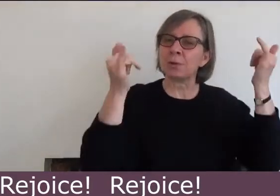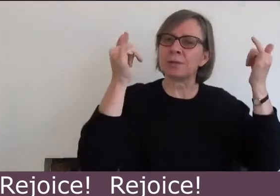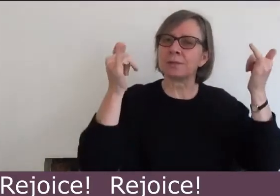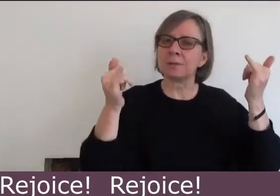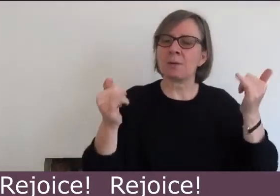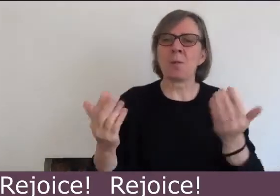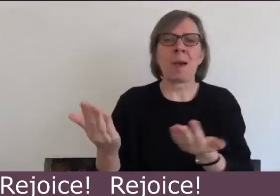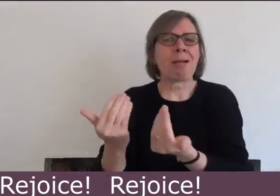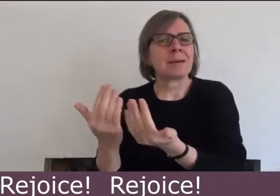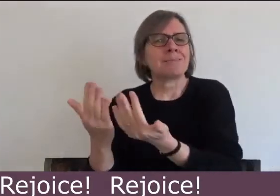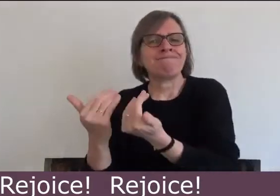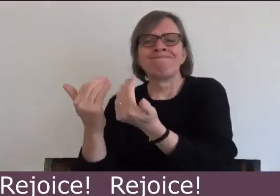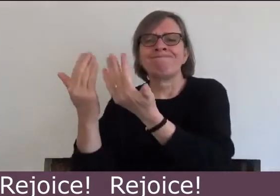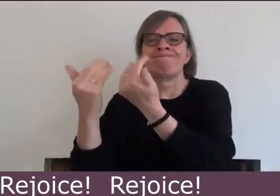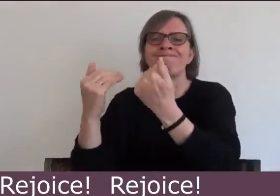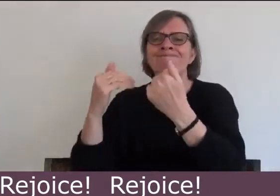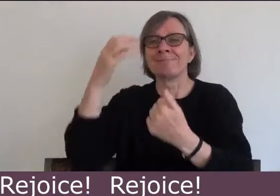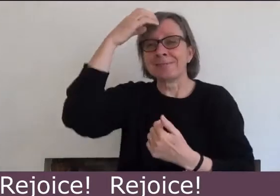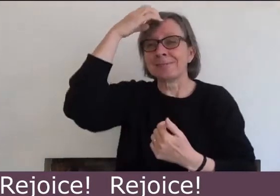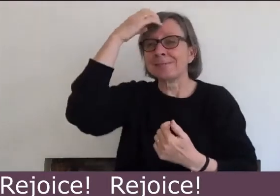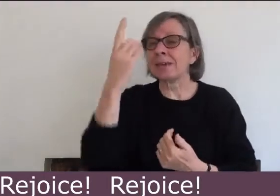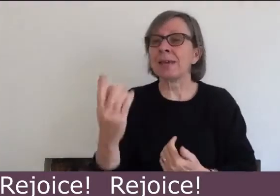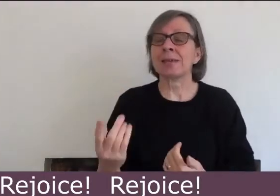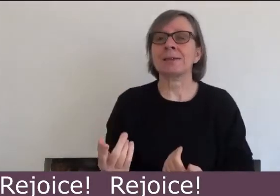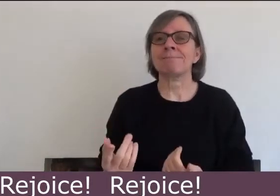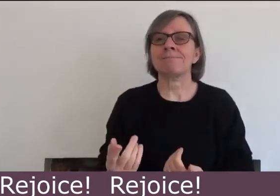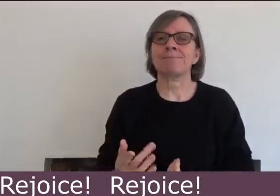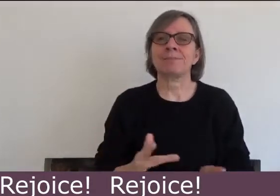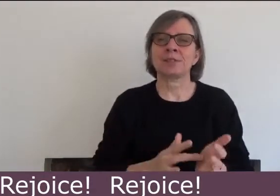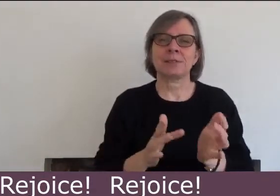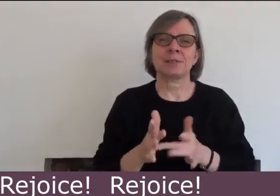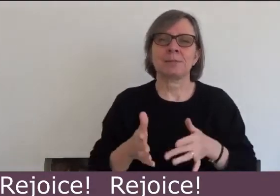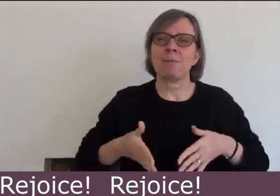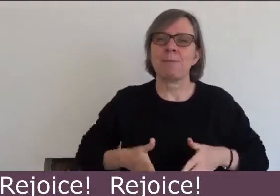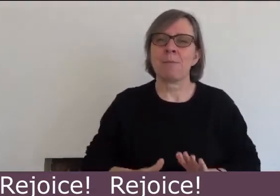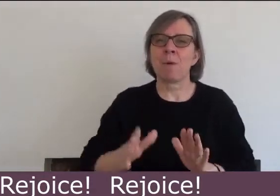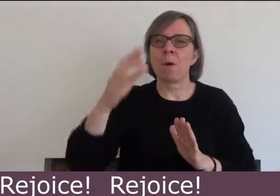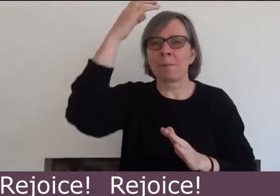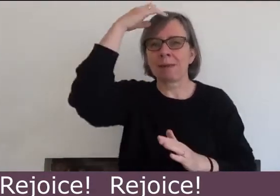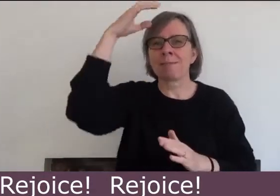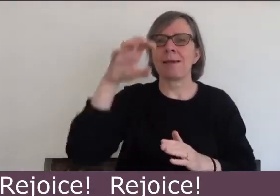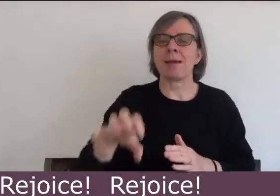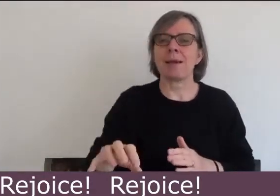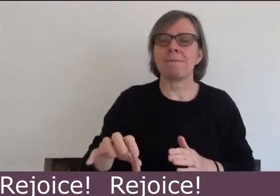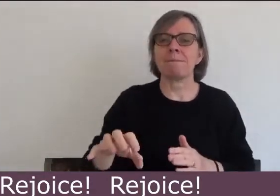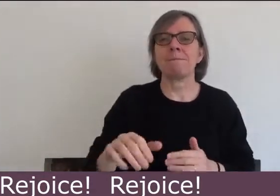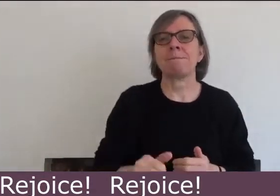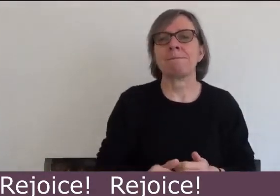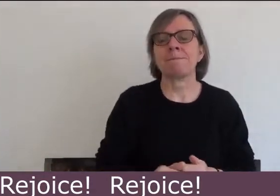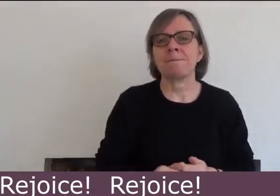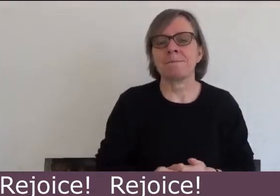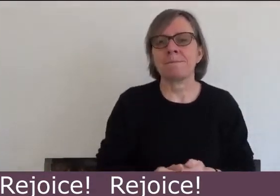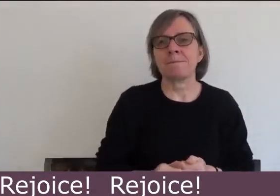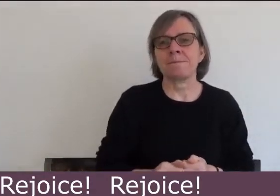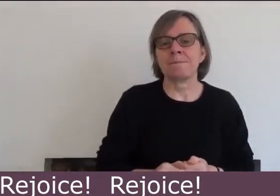Rejoice, rejoice, rejoice, rejoice, and welcome now your King. For Christ the Lord was born in Bethlehem.